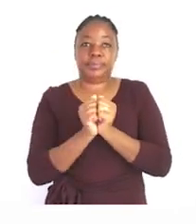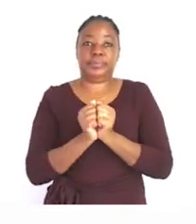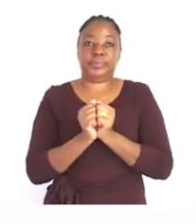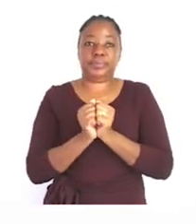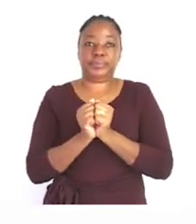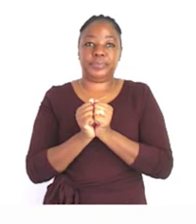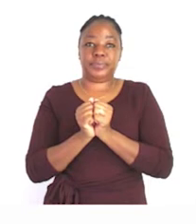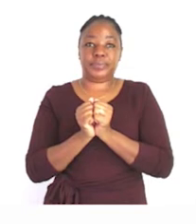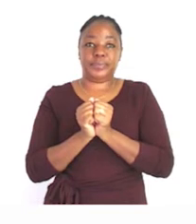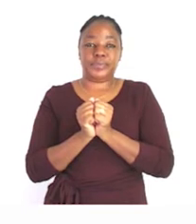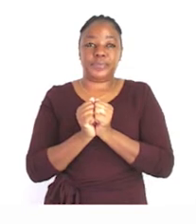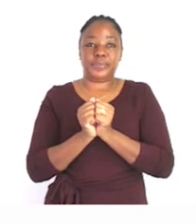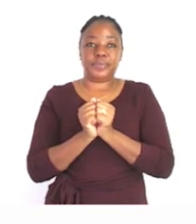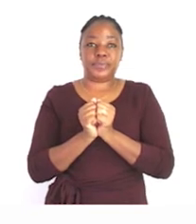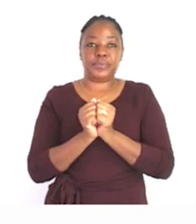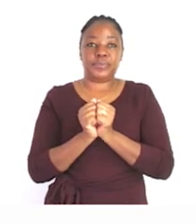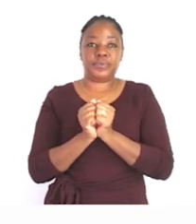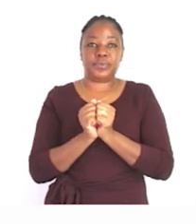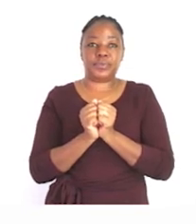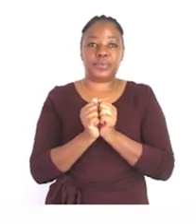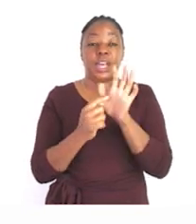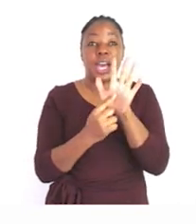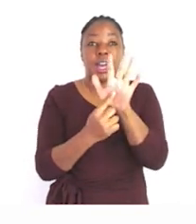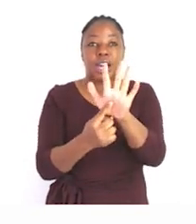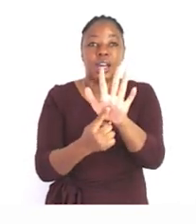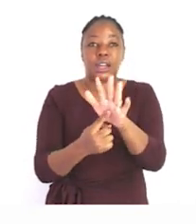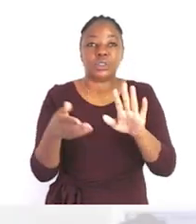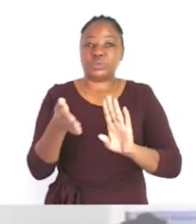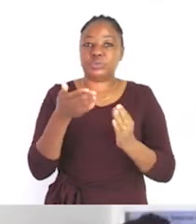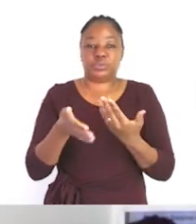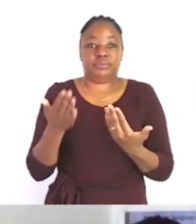one way that will be very simple for everyone. Let's take a look at the board.